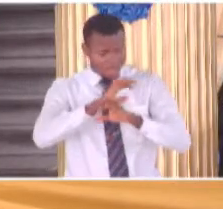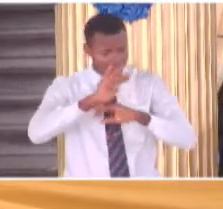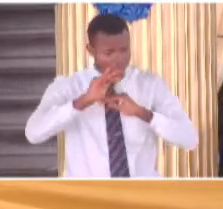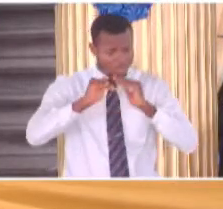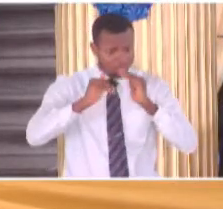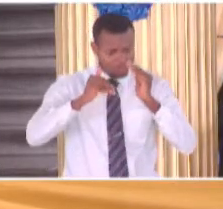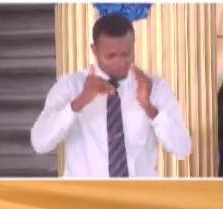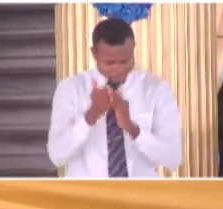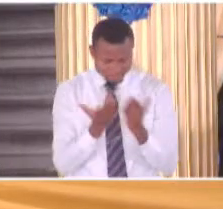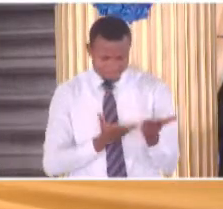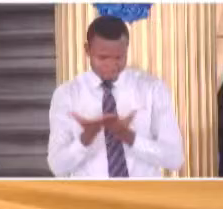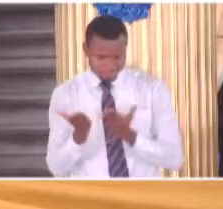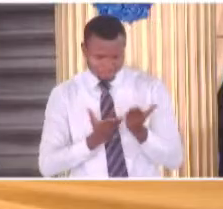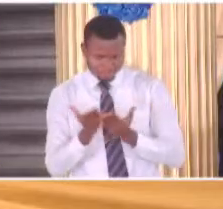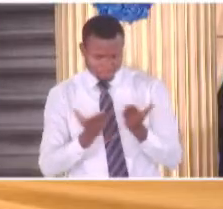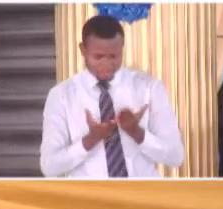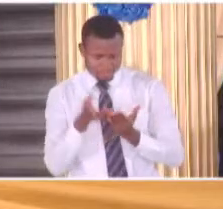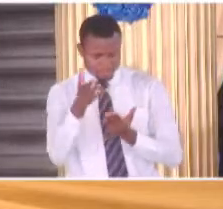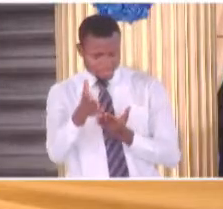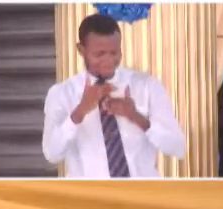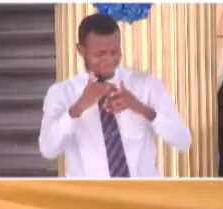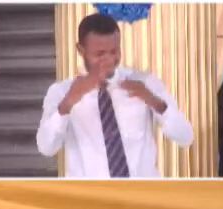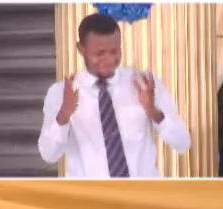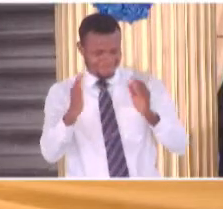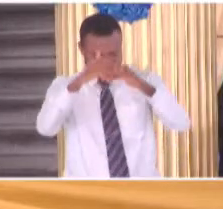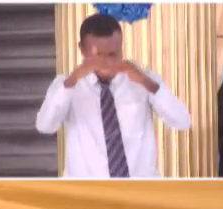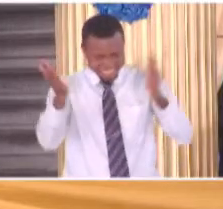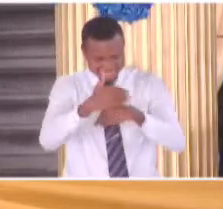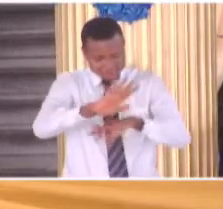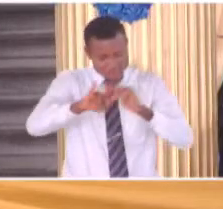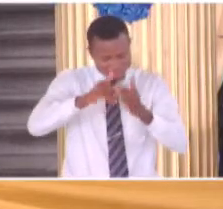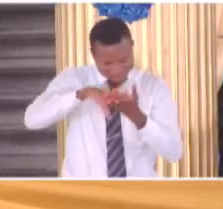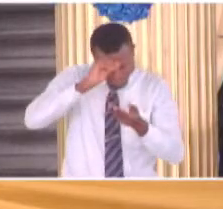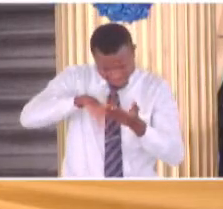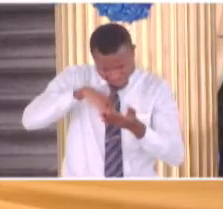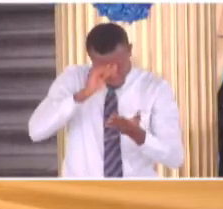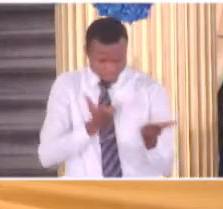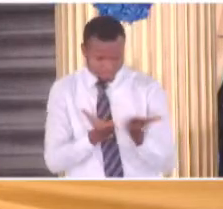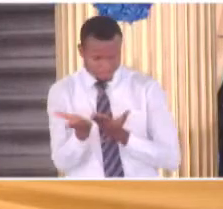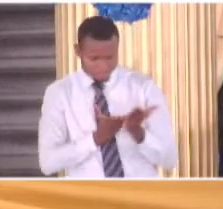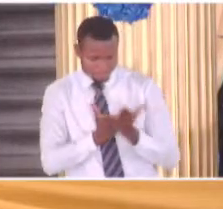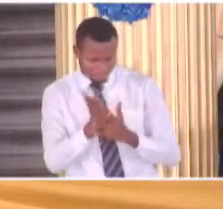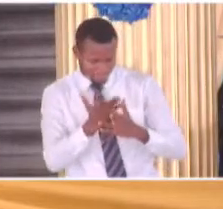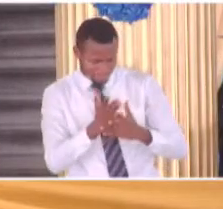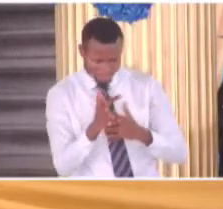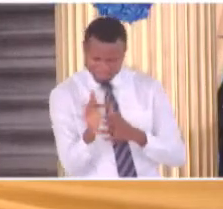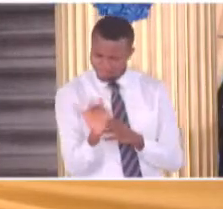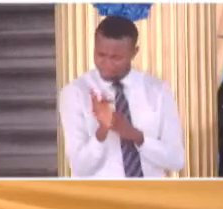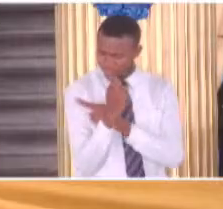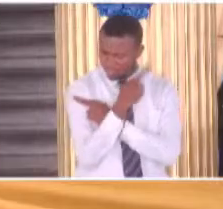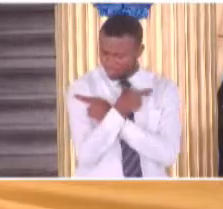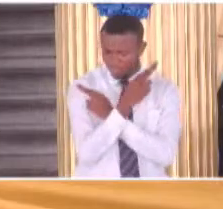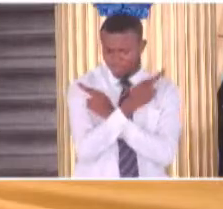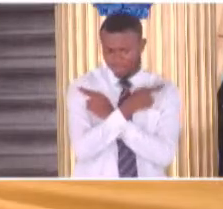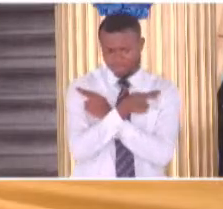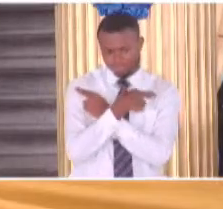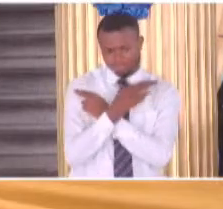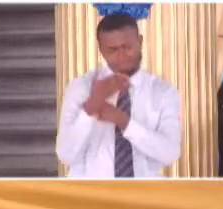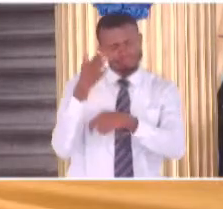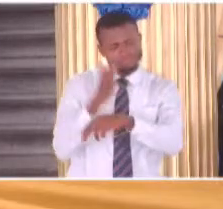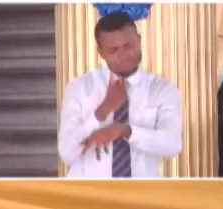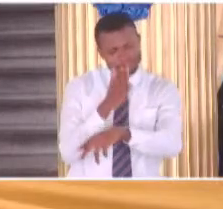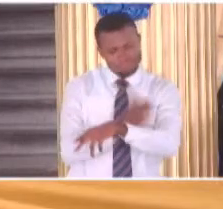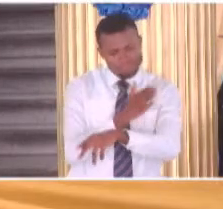will serve as vibrant hubs for study, collaboration, and relaxation, enhancing the